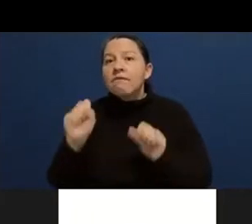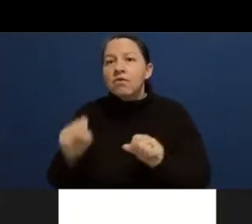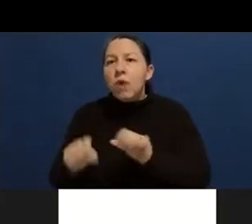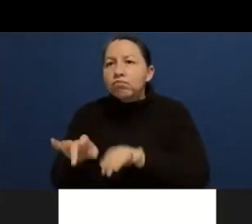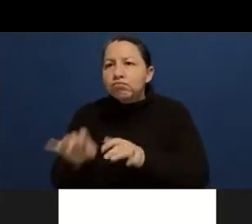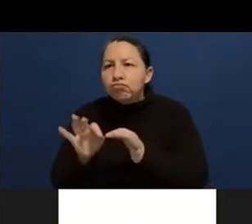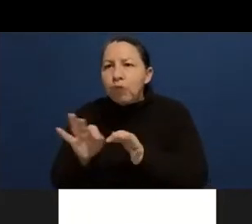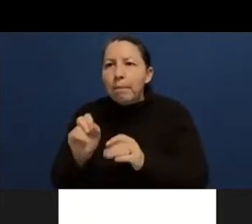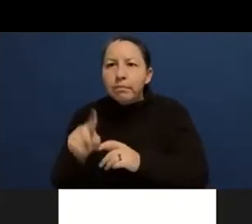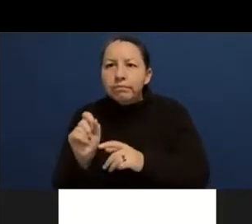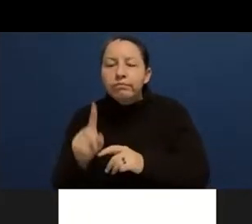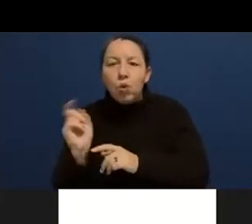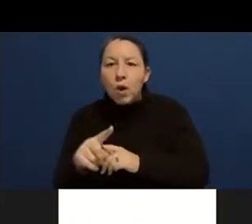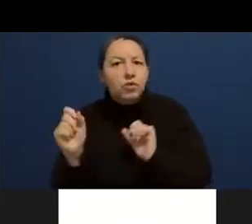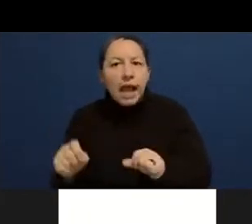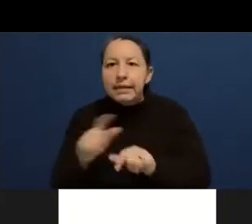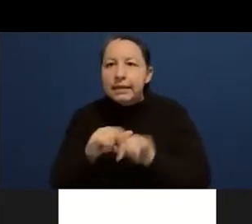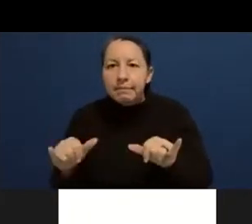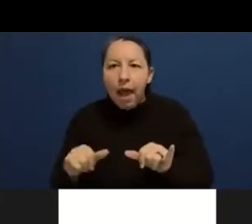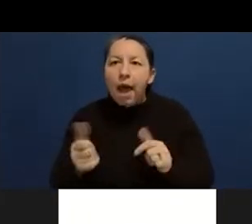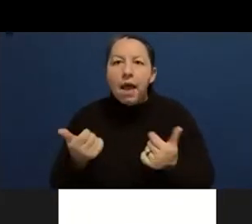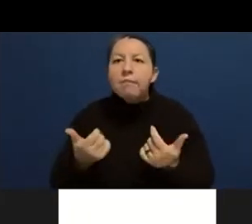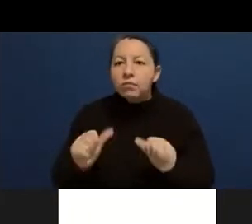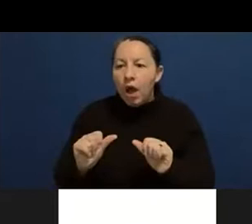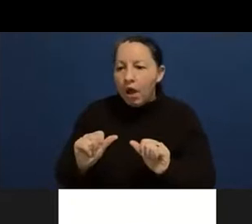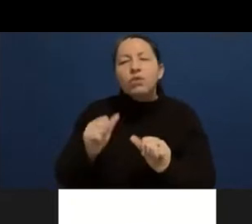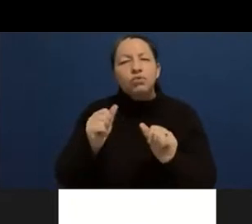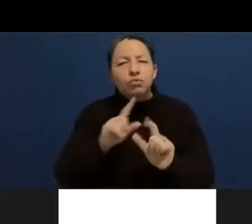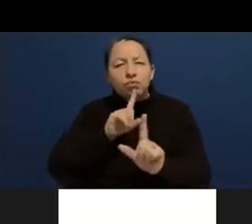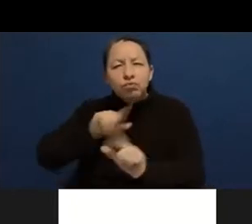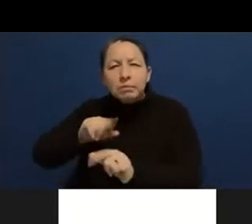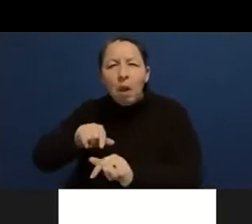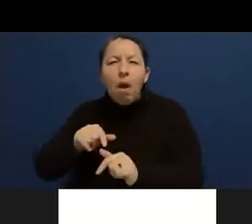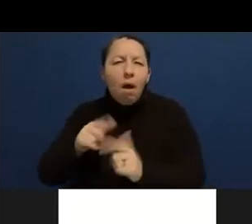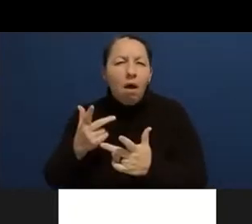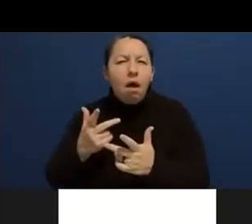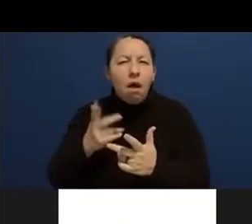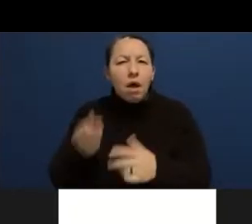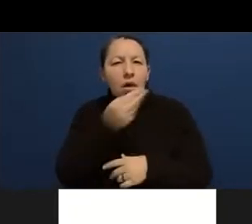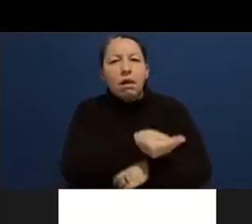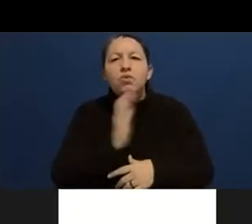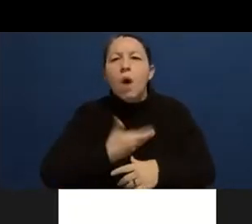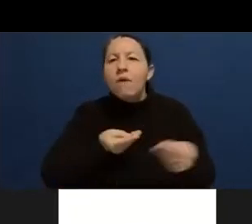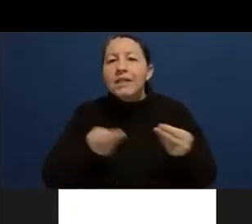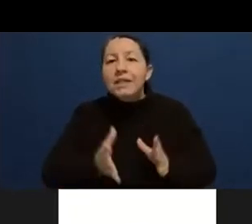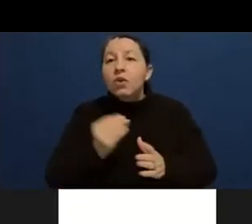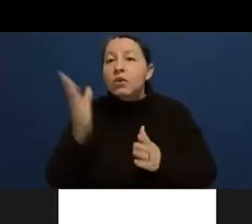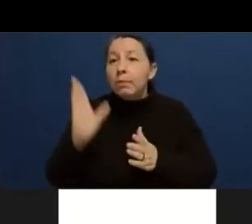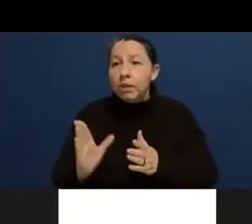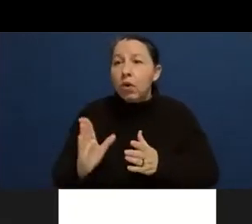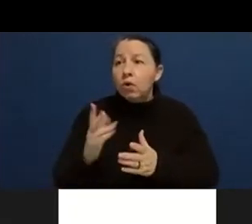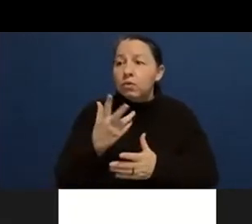or a question, and we'll make sure to get those to our facilitators and our presenters today, so we can get